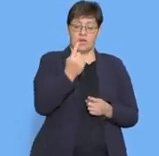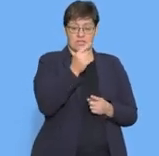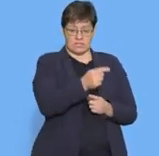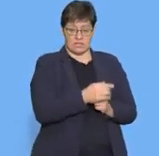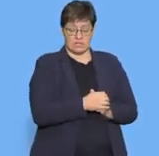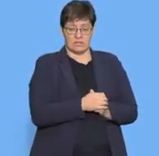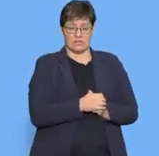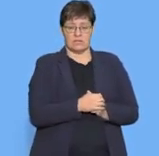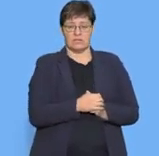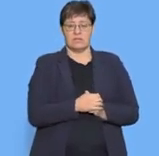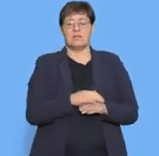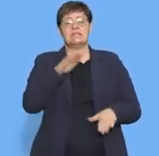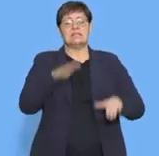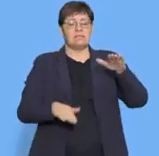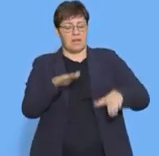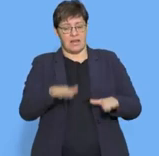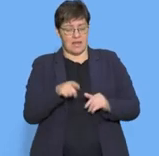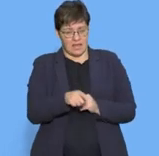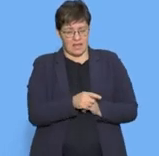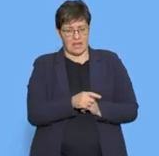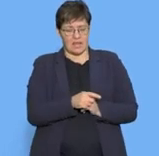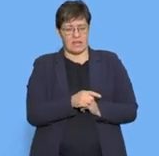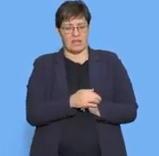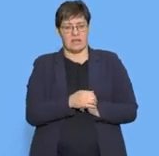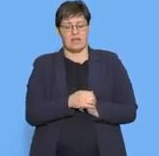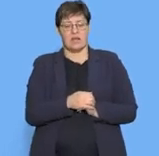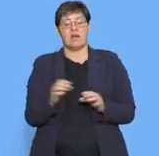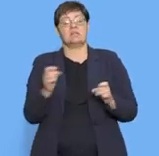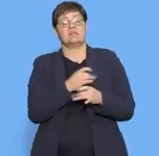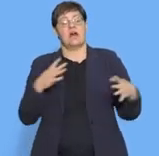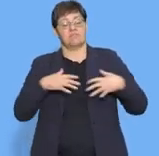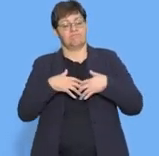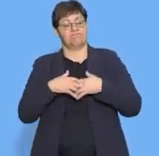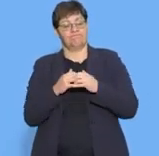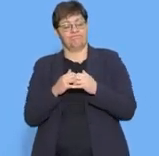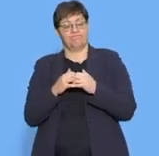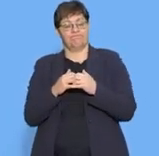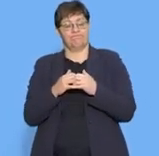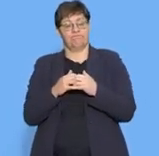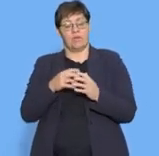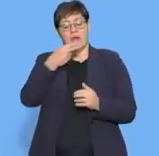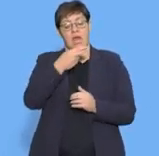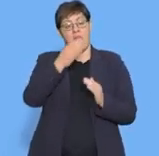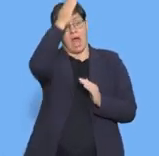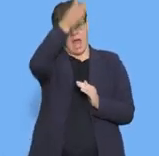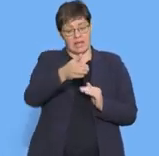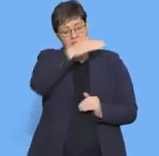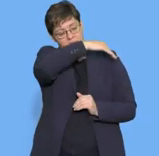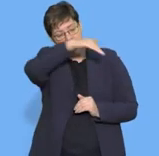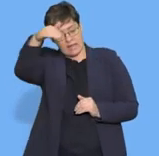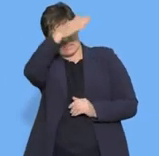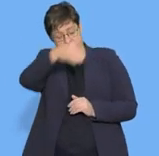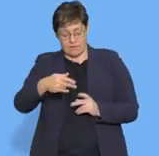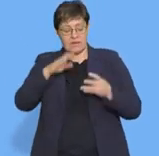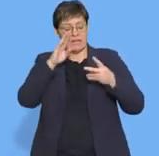the first version, and again, similarly, if we just change where we start drawing our height, we